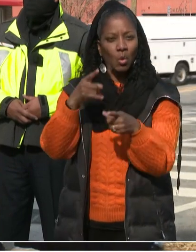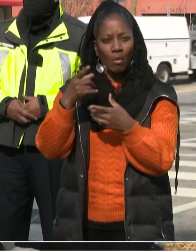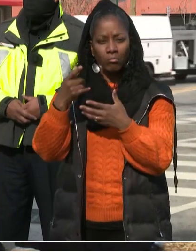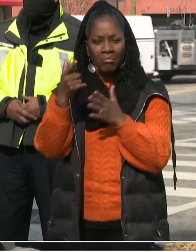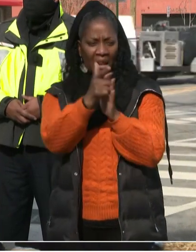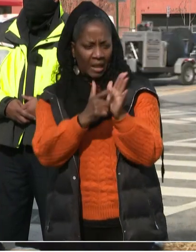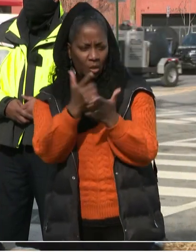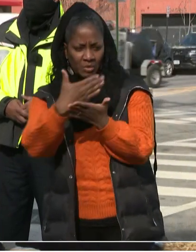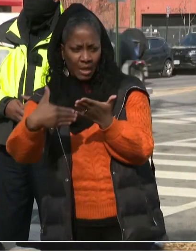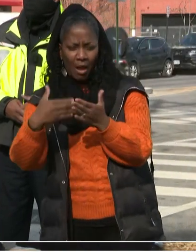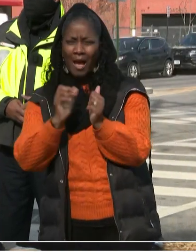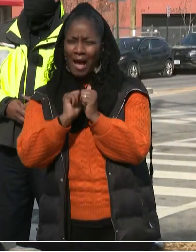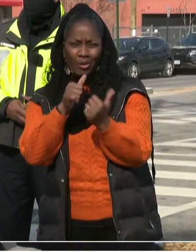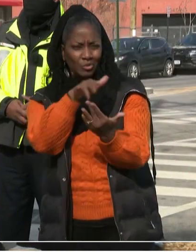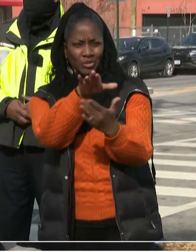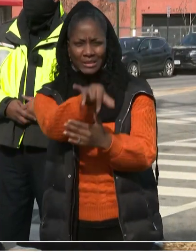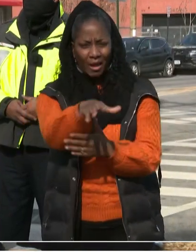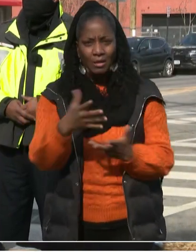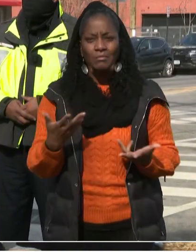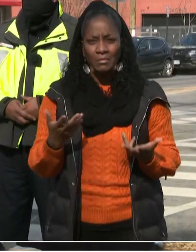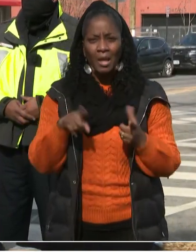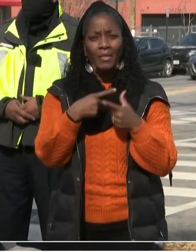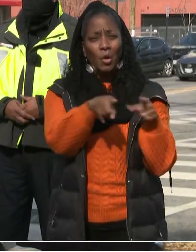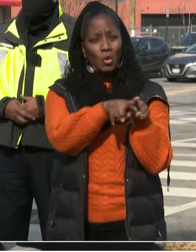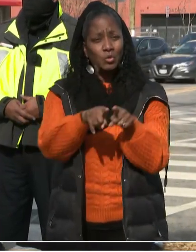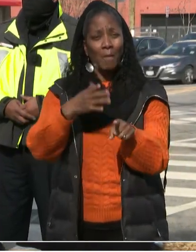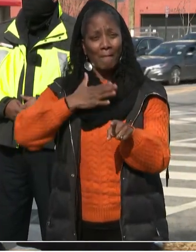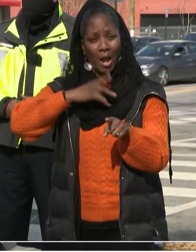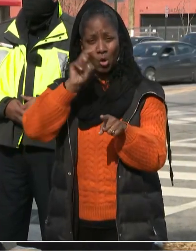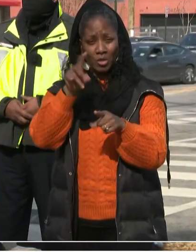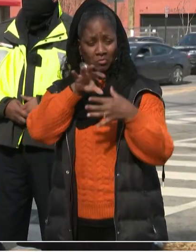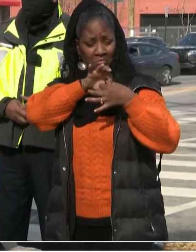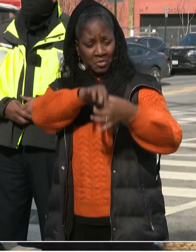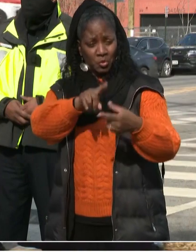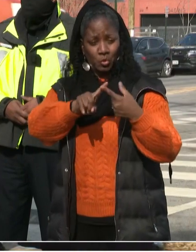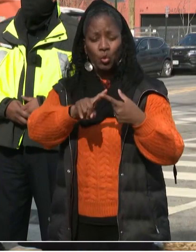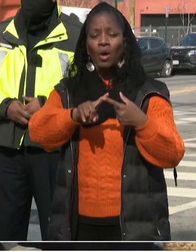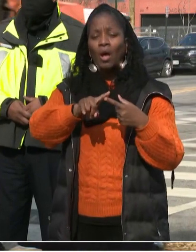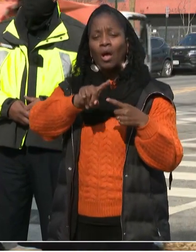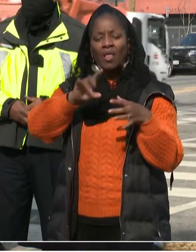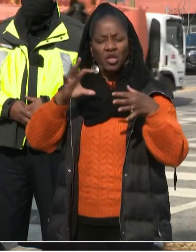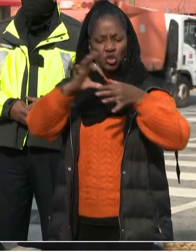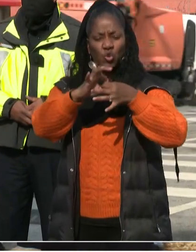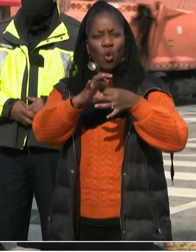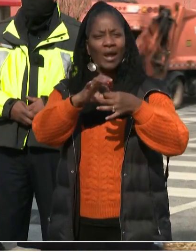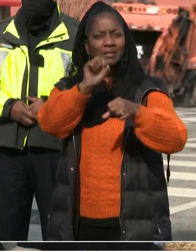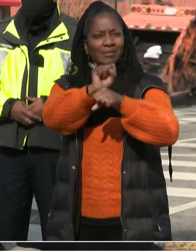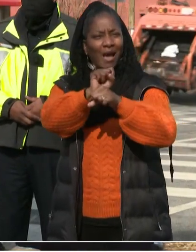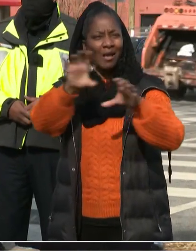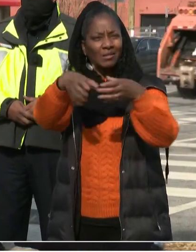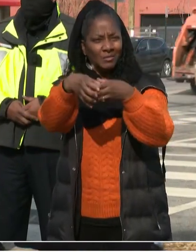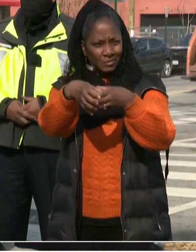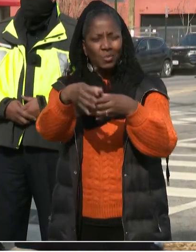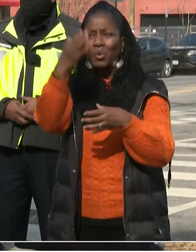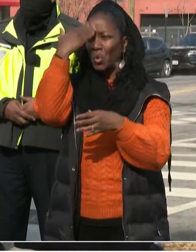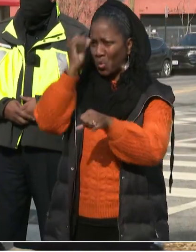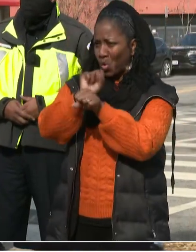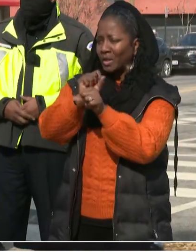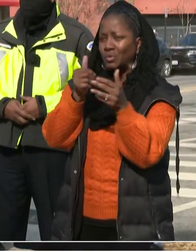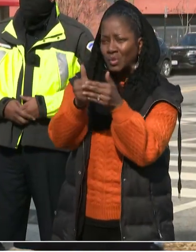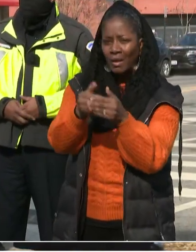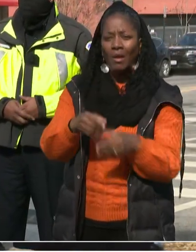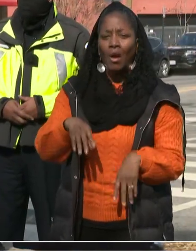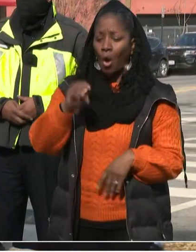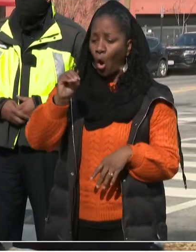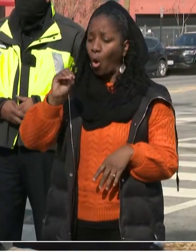two do to address that? And then my other question is on the joint task force. We know that you have all been working together. The OAG's office